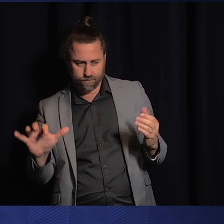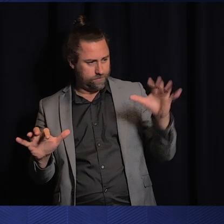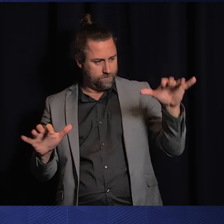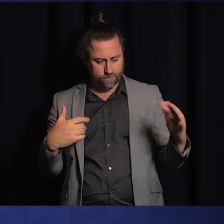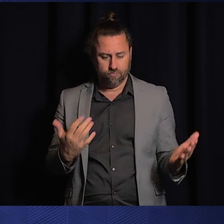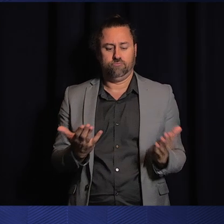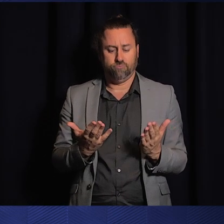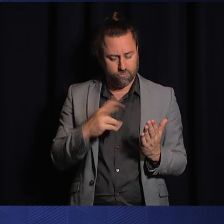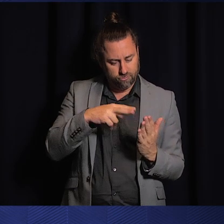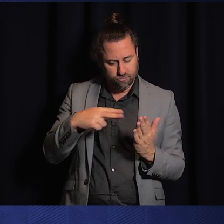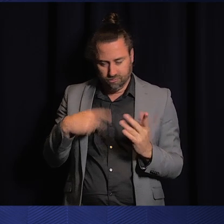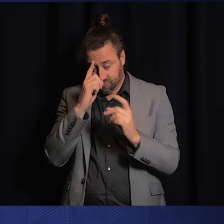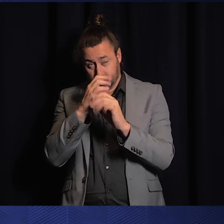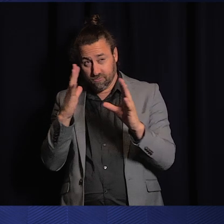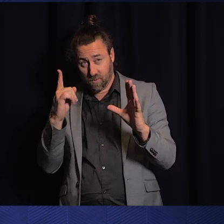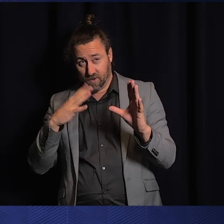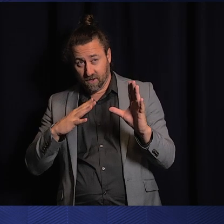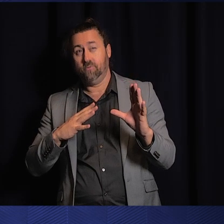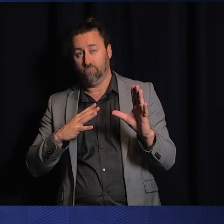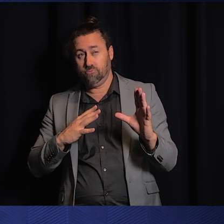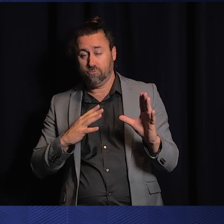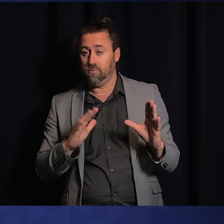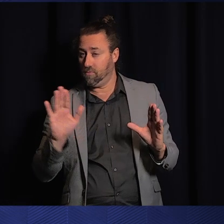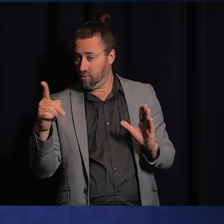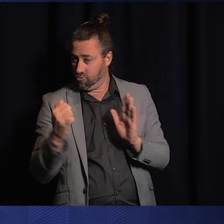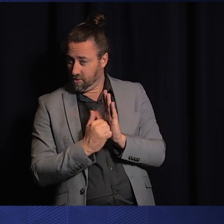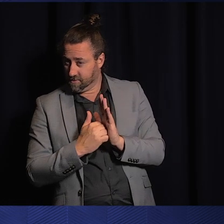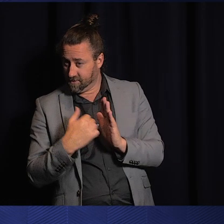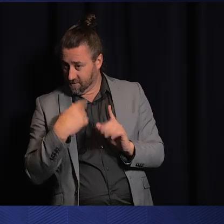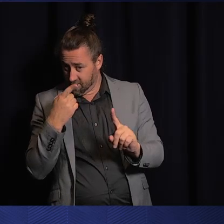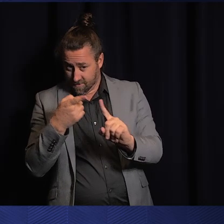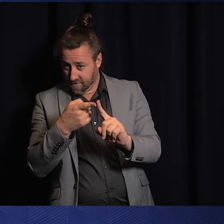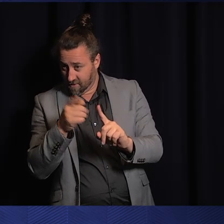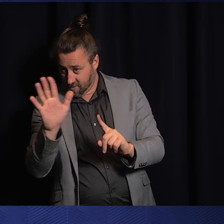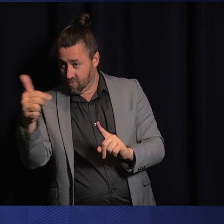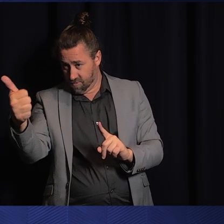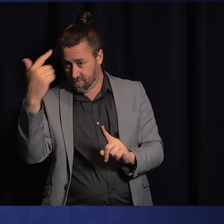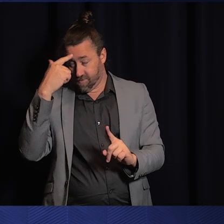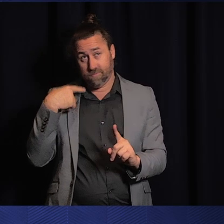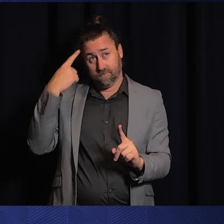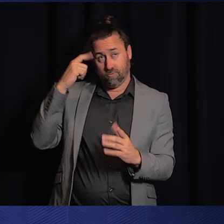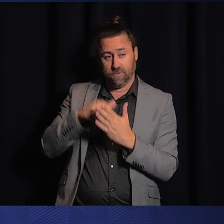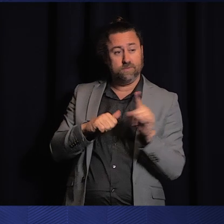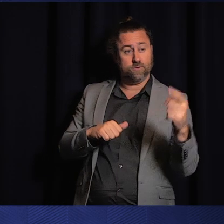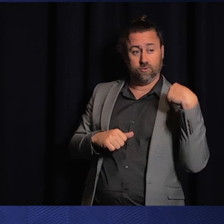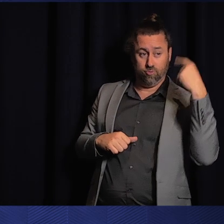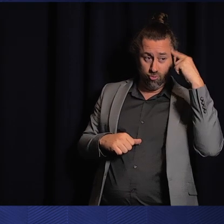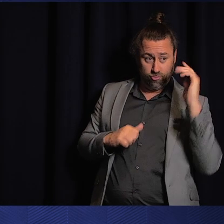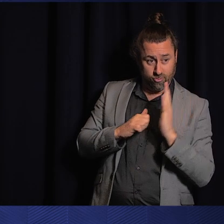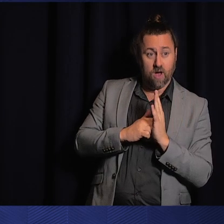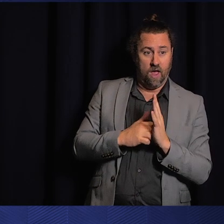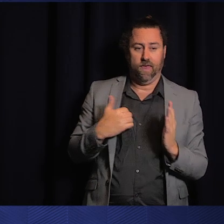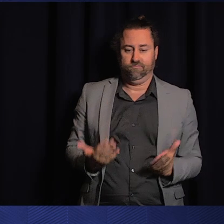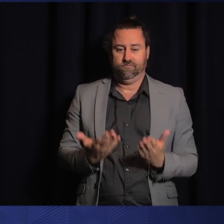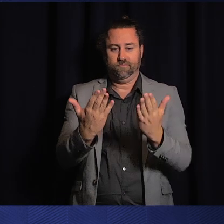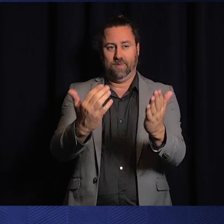presented together, first separately with policymakers, then with the displaced population, then